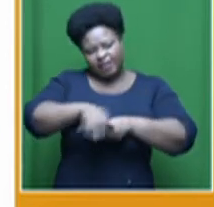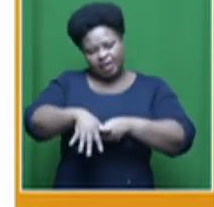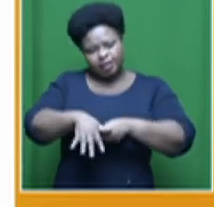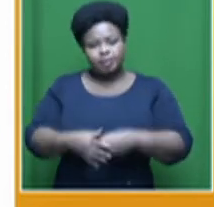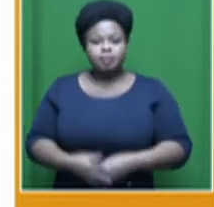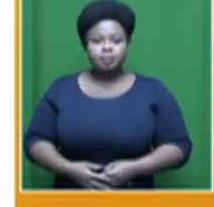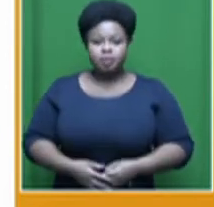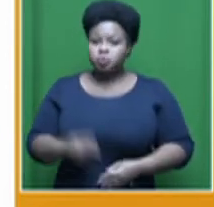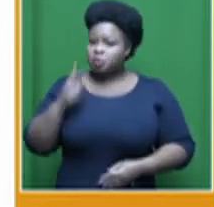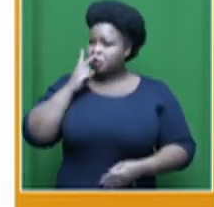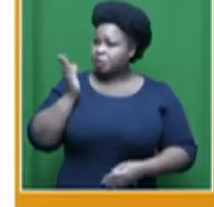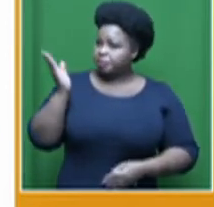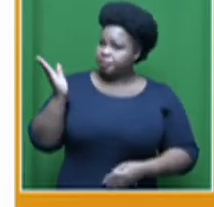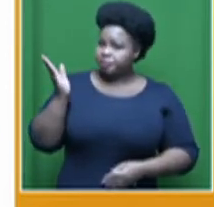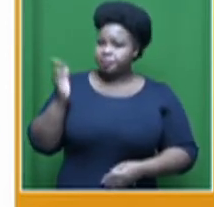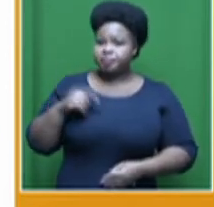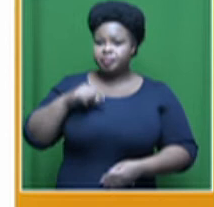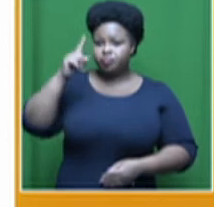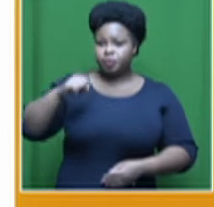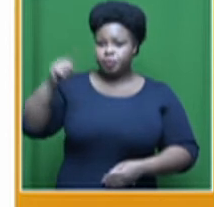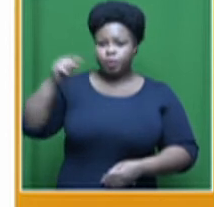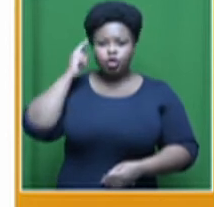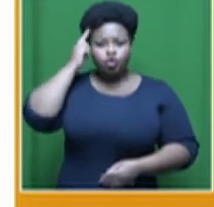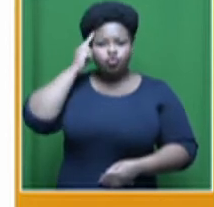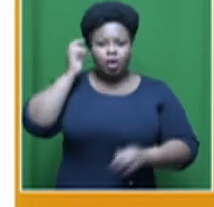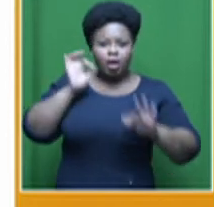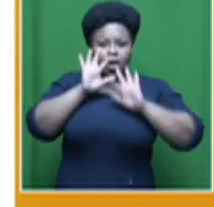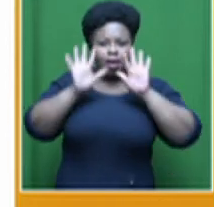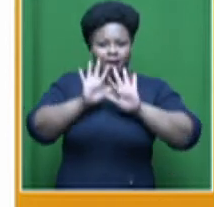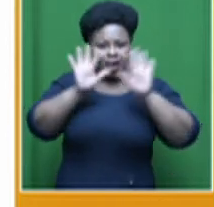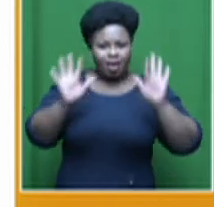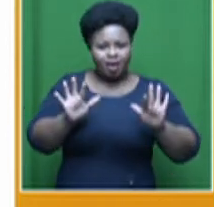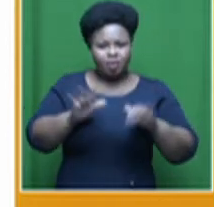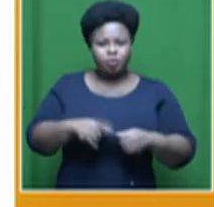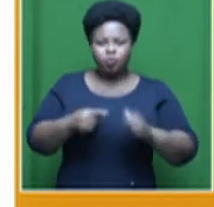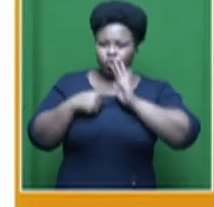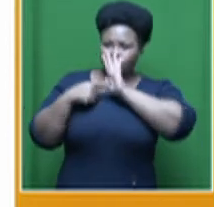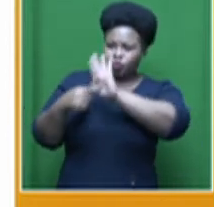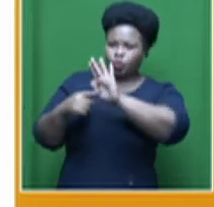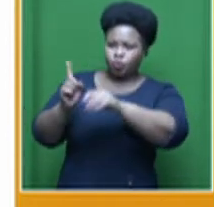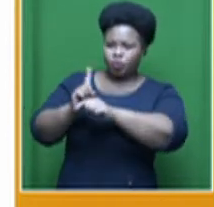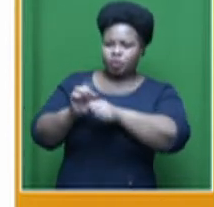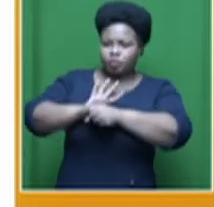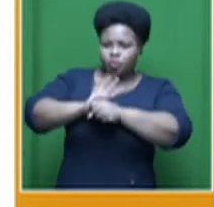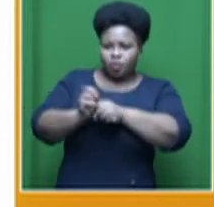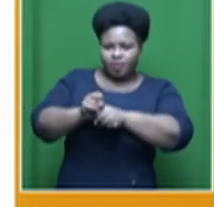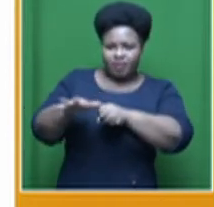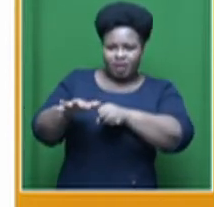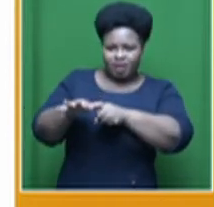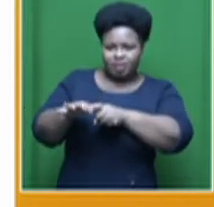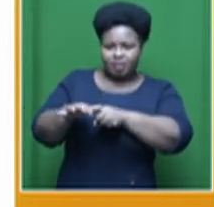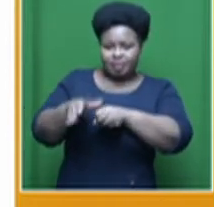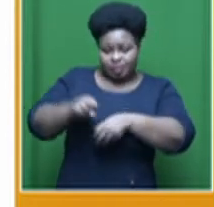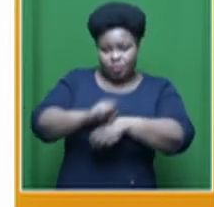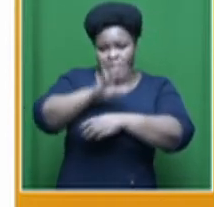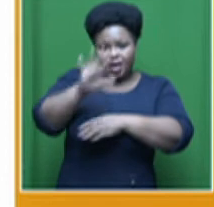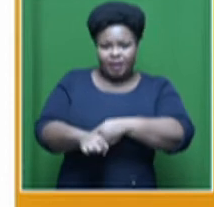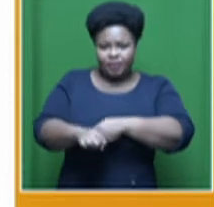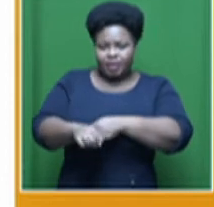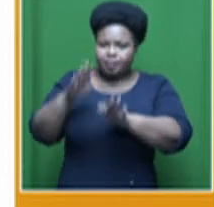what you see above in a gray line is the trajectory of the COVID-19 outbreak in South